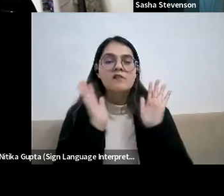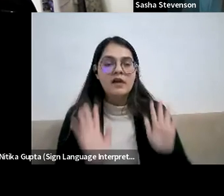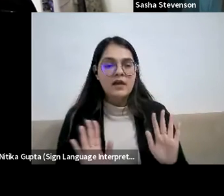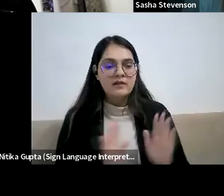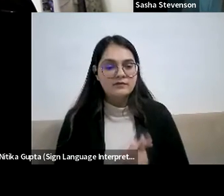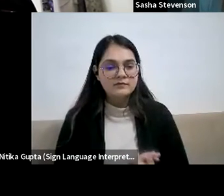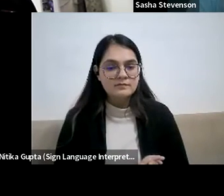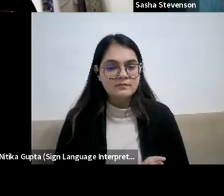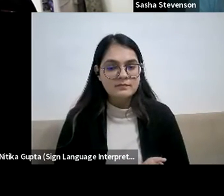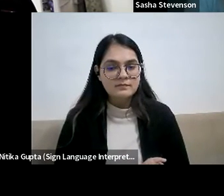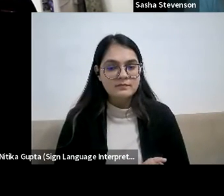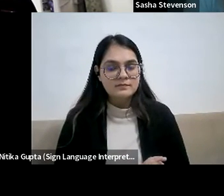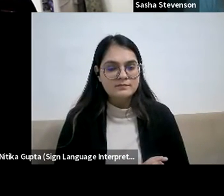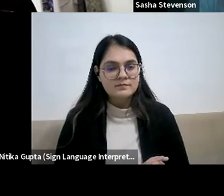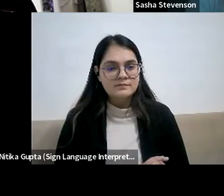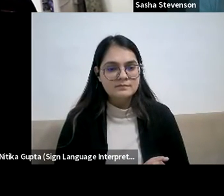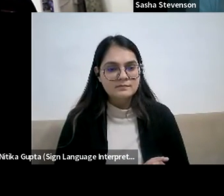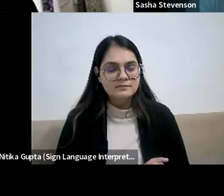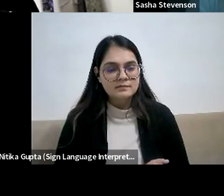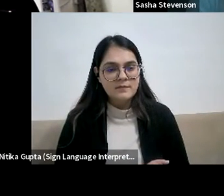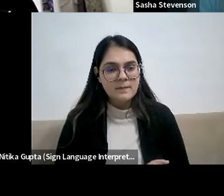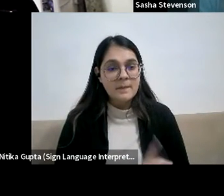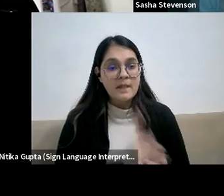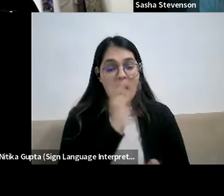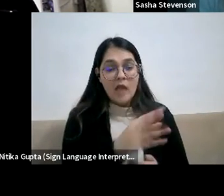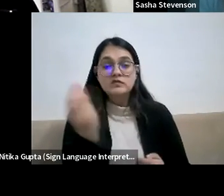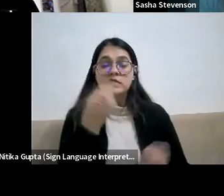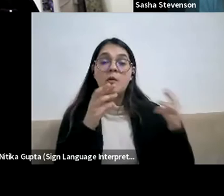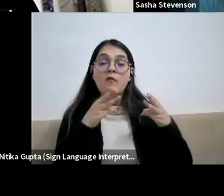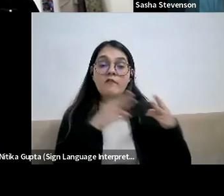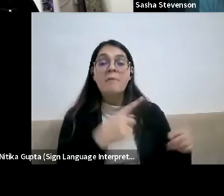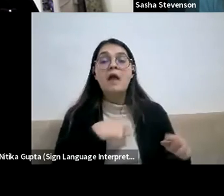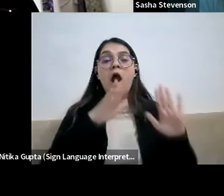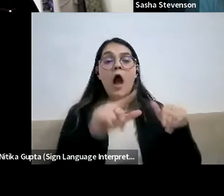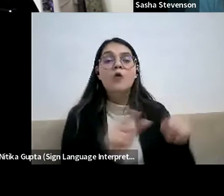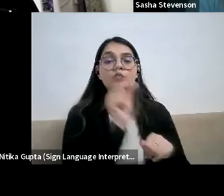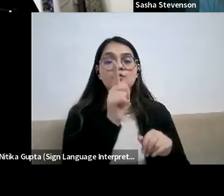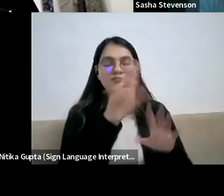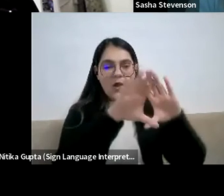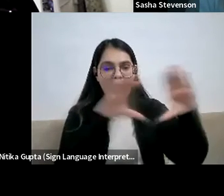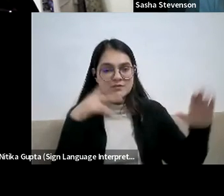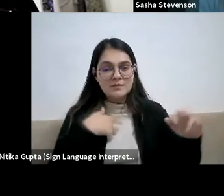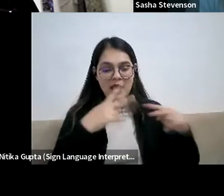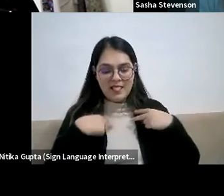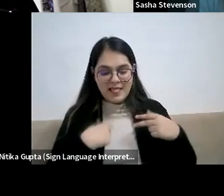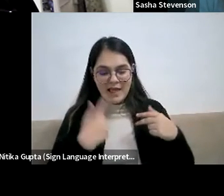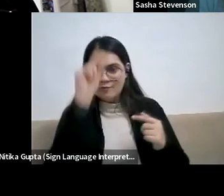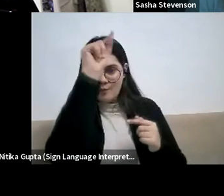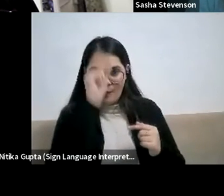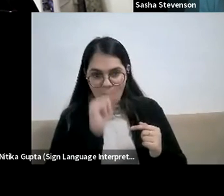just litigation, and that there are ways of using constitutional and legal principles